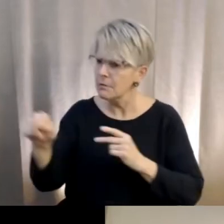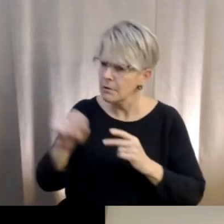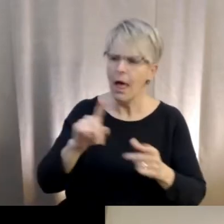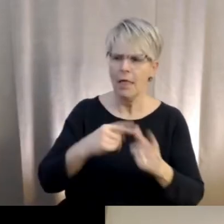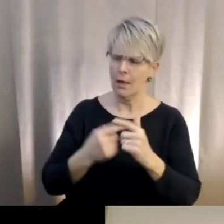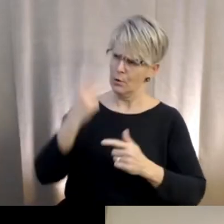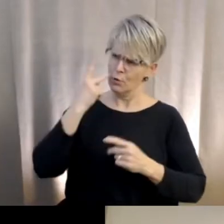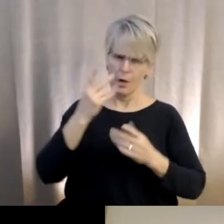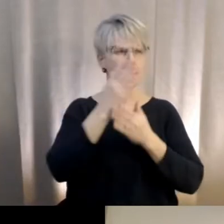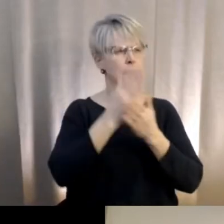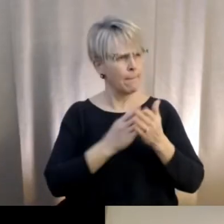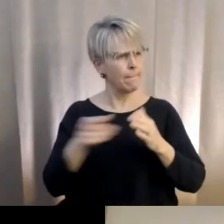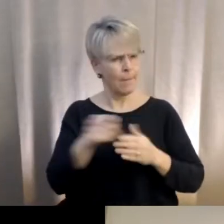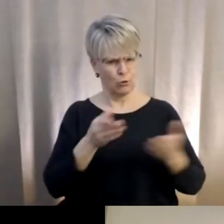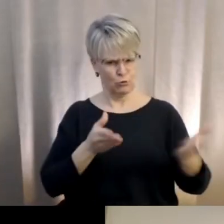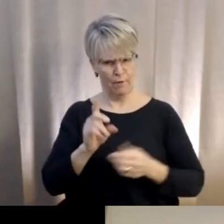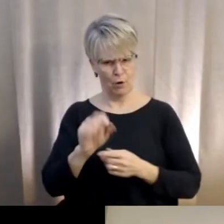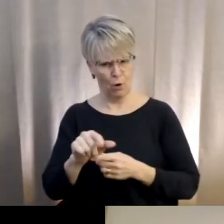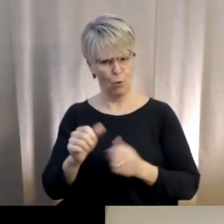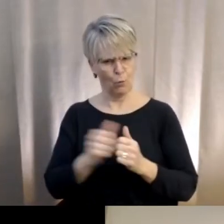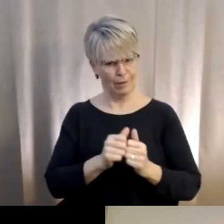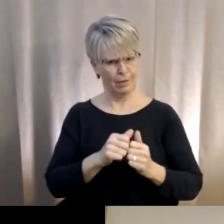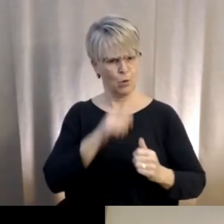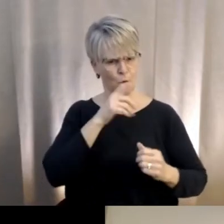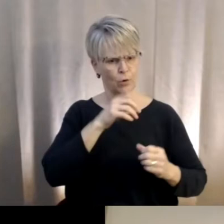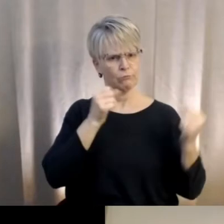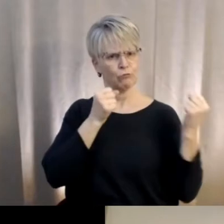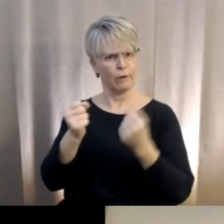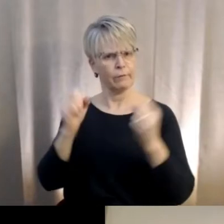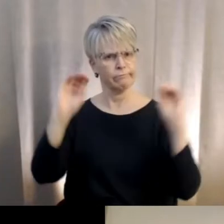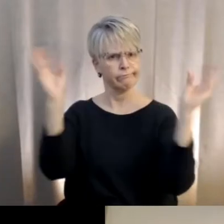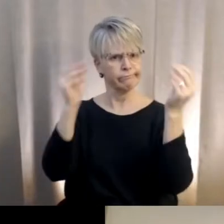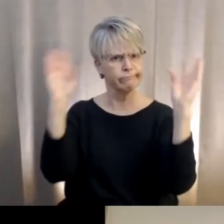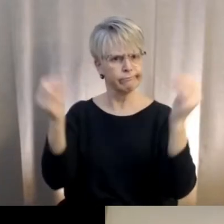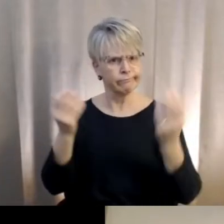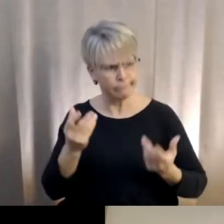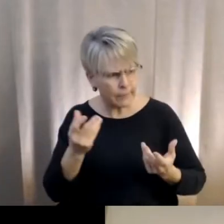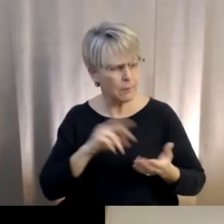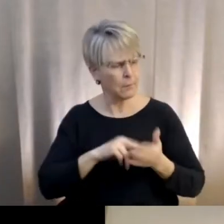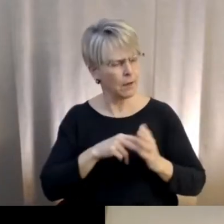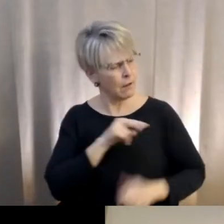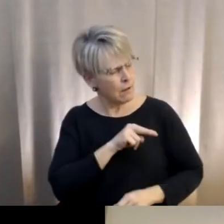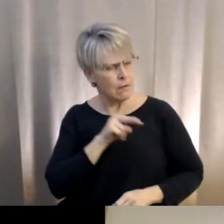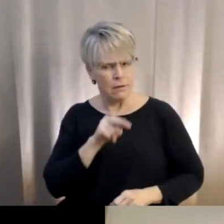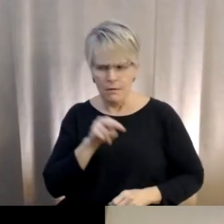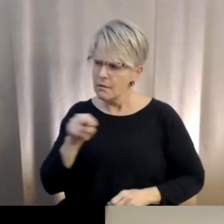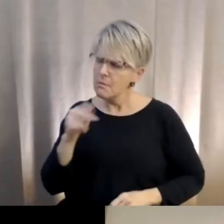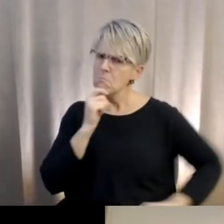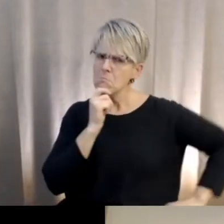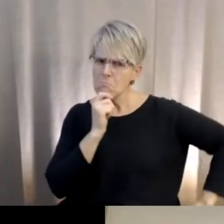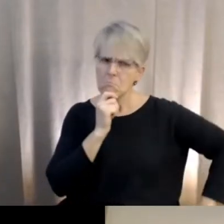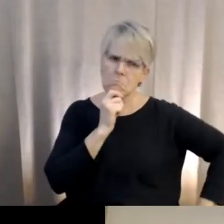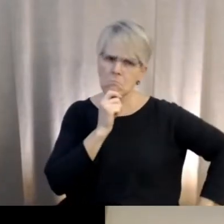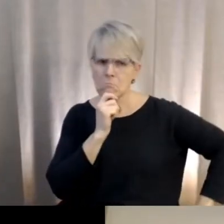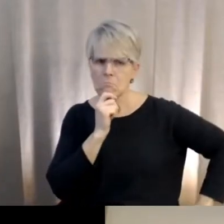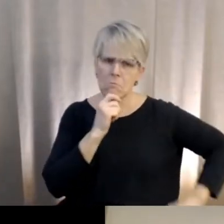who are in service and practicing, as well as veterans, et cetera. So again, we saw some value there. So